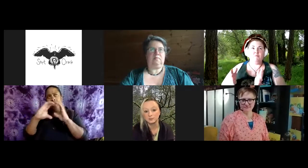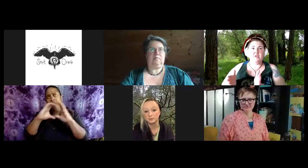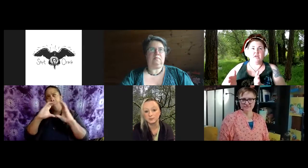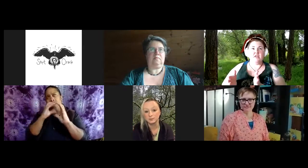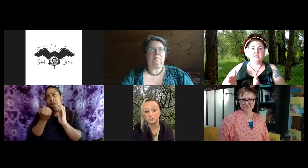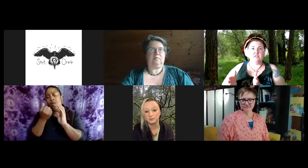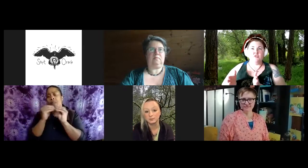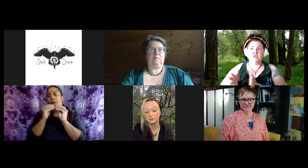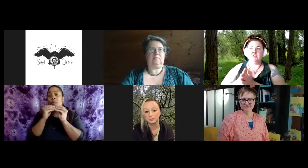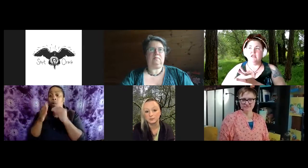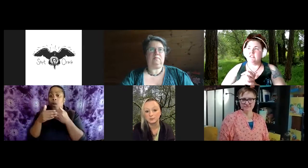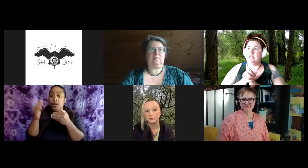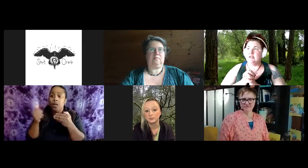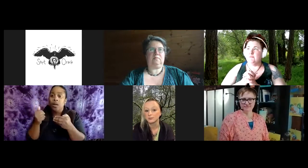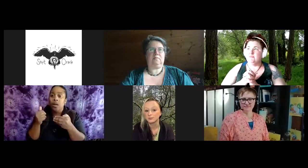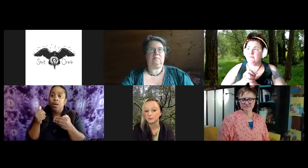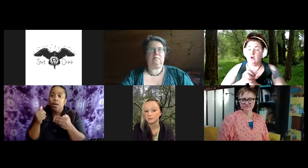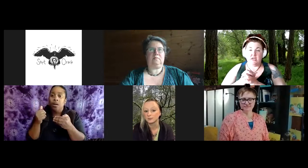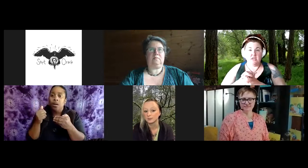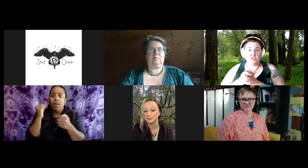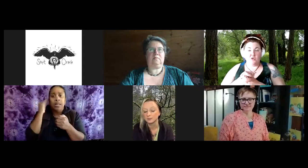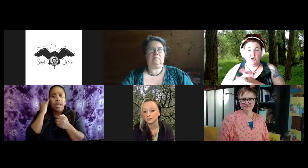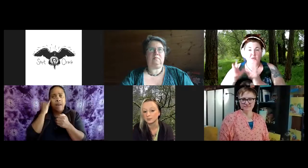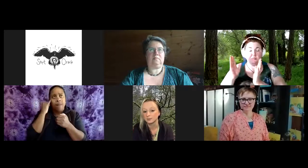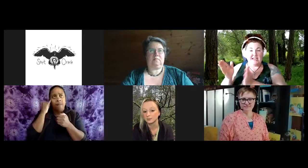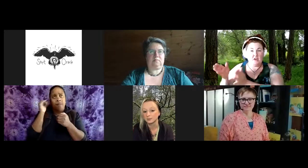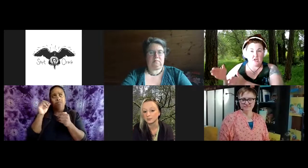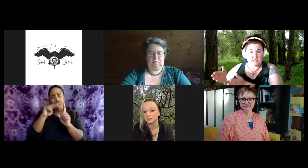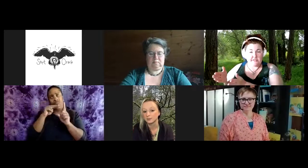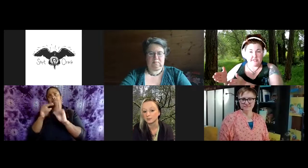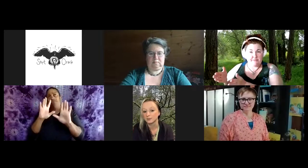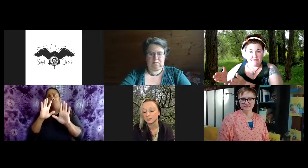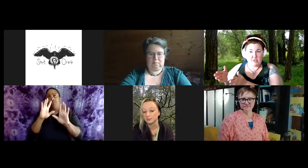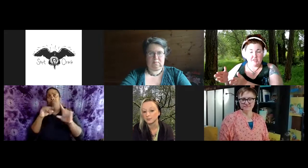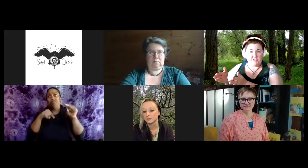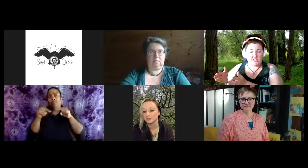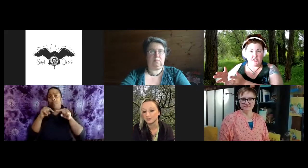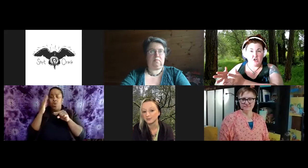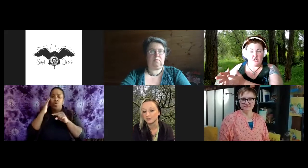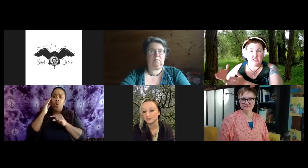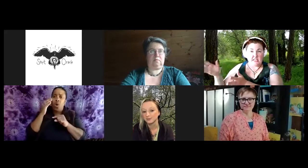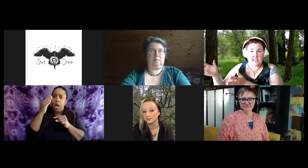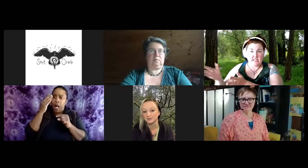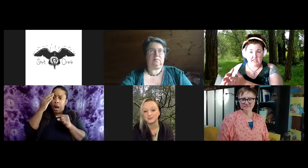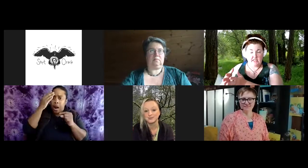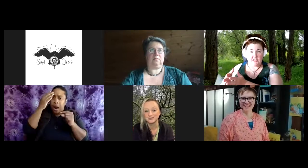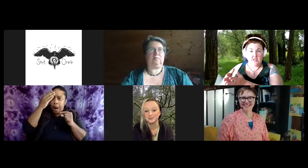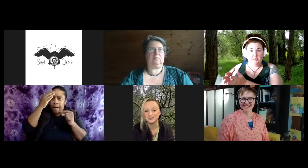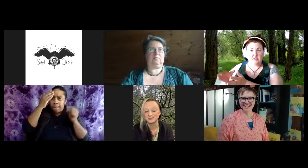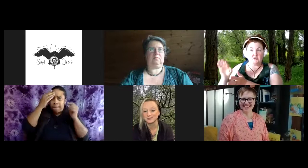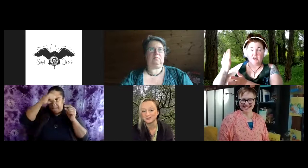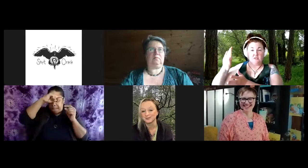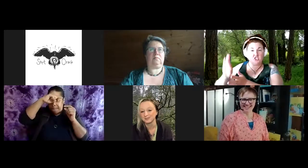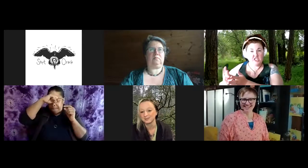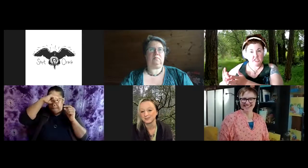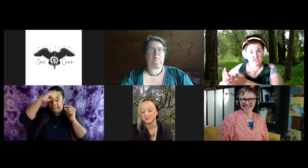easier, because if you think of it as okay, so blackout curtains make it very, very hard to let light in,